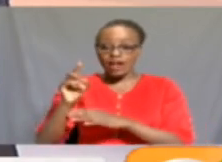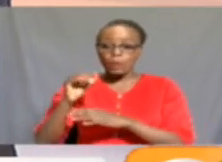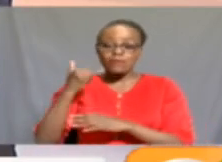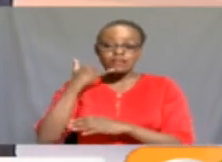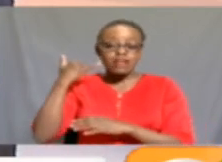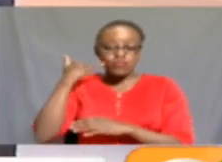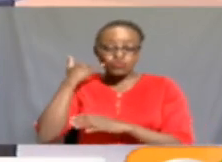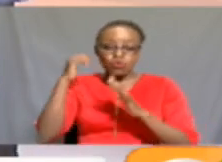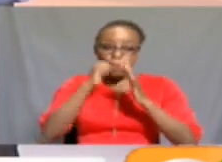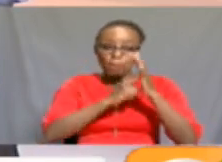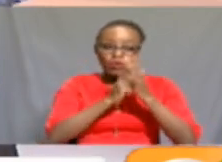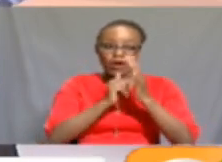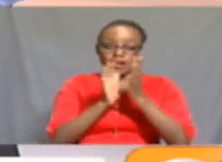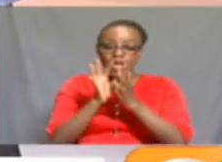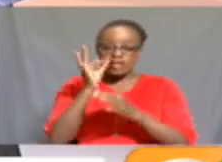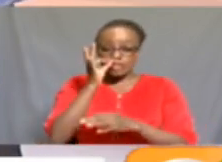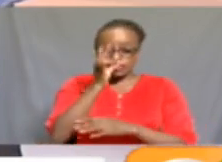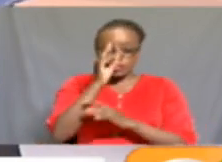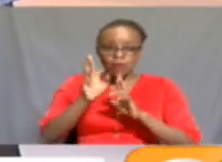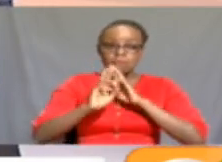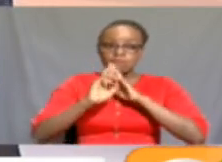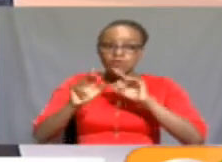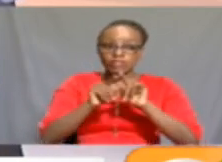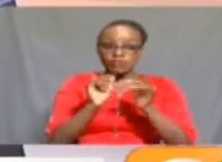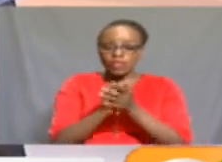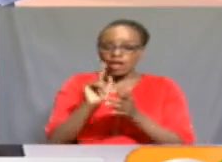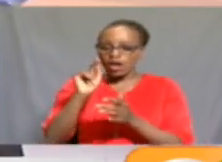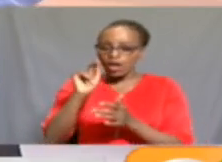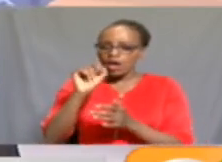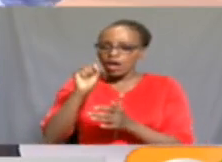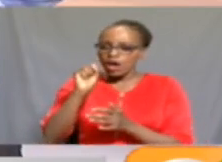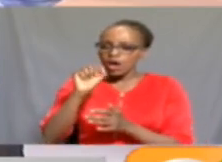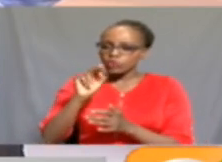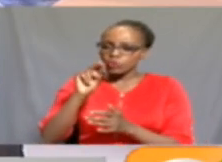Nakuru, Makueni and Nyeri. Reports of a tsunami watch along the coastal region.